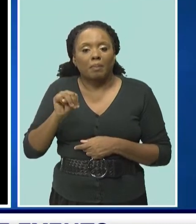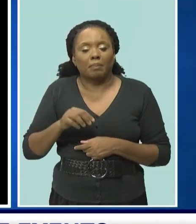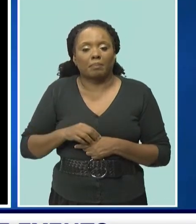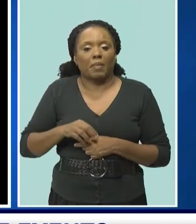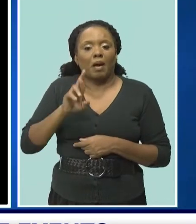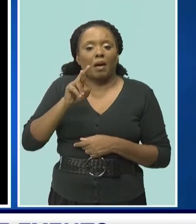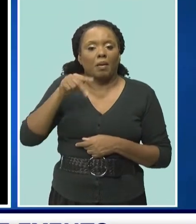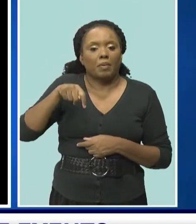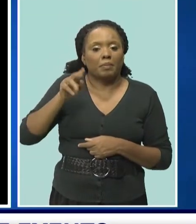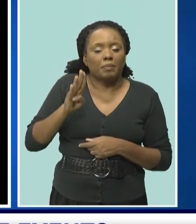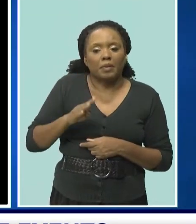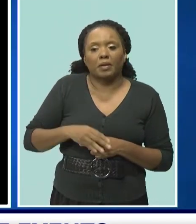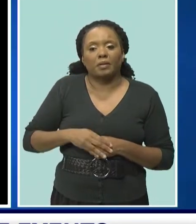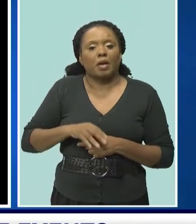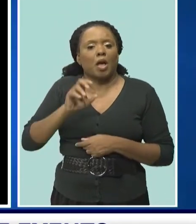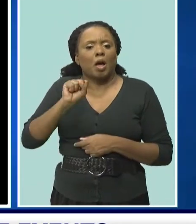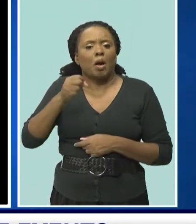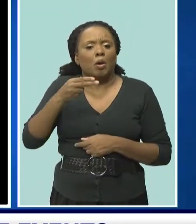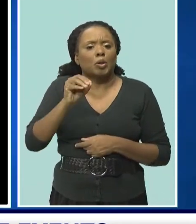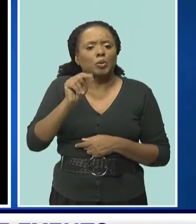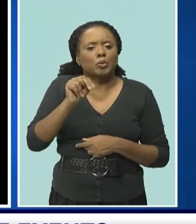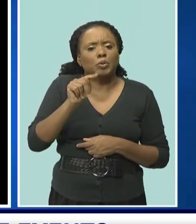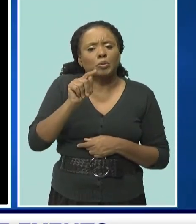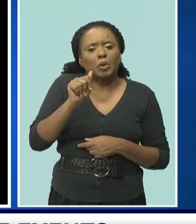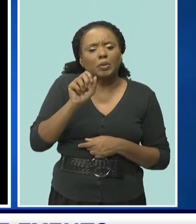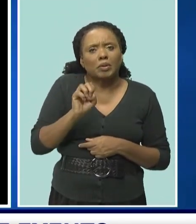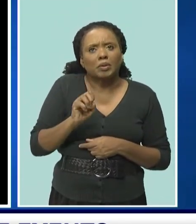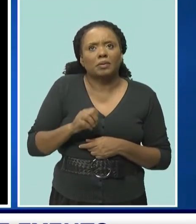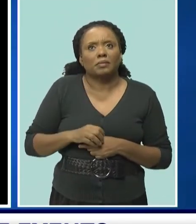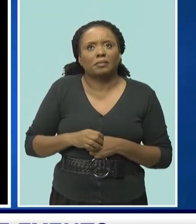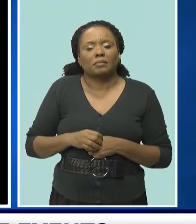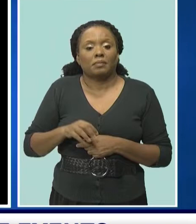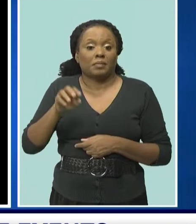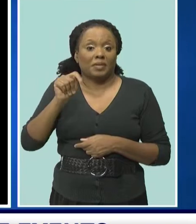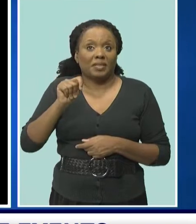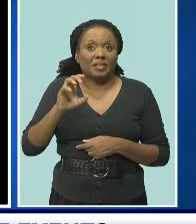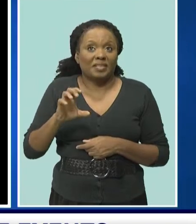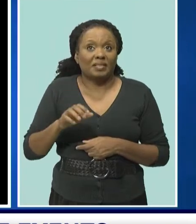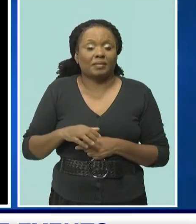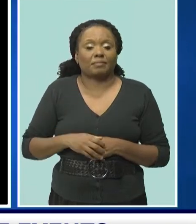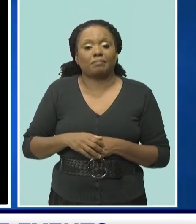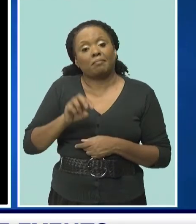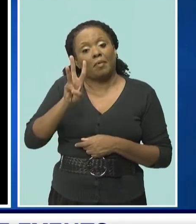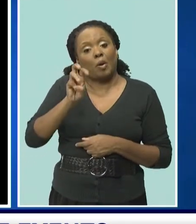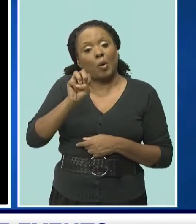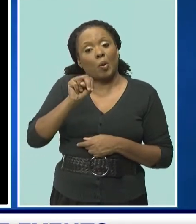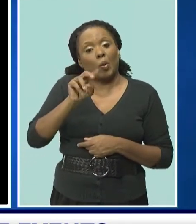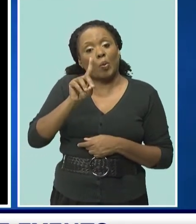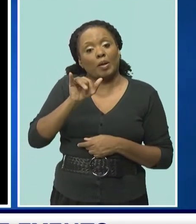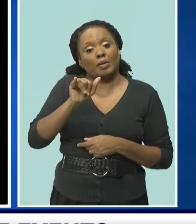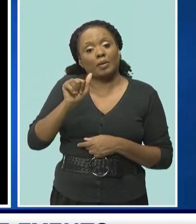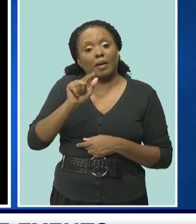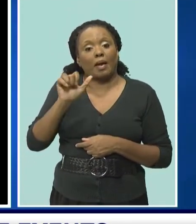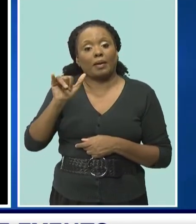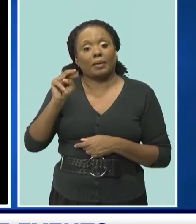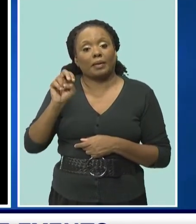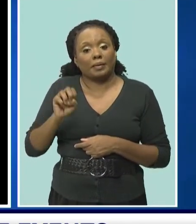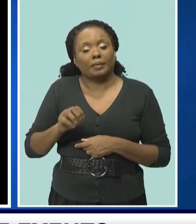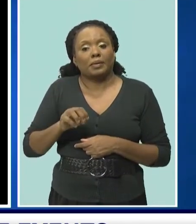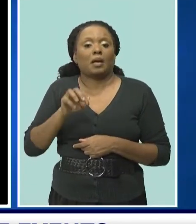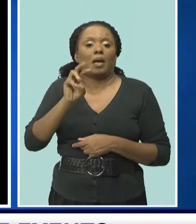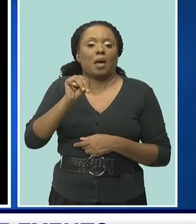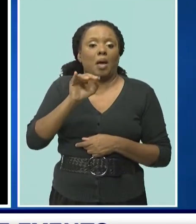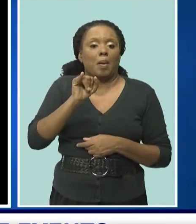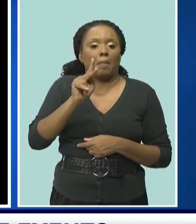Shem White, Shantae, and TC, Wendy Aline, Mikey,